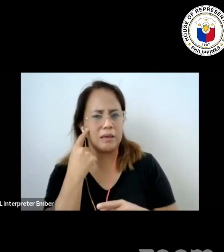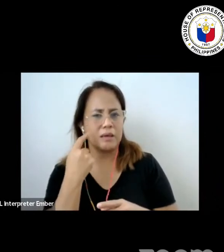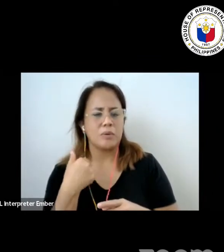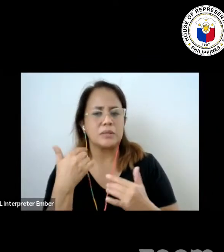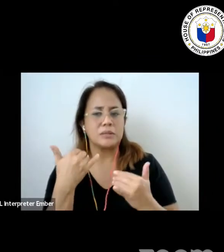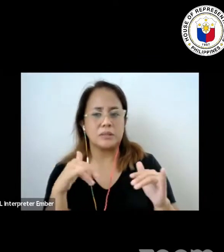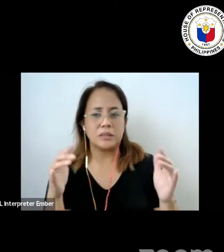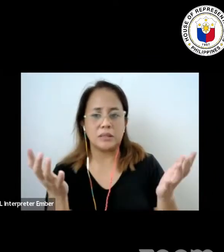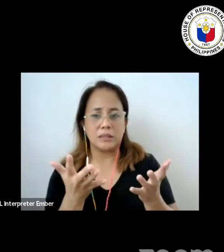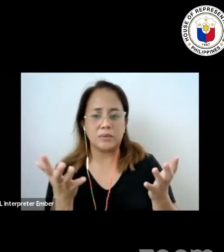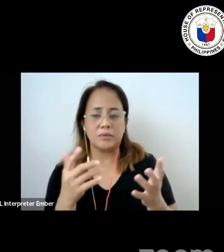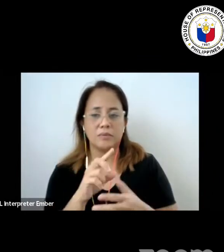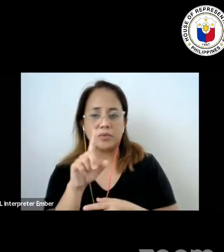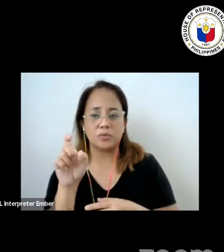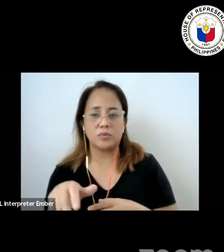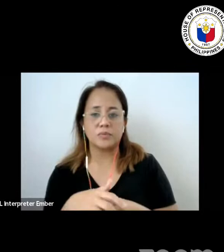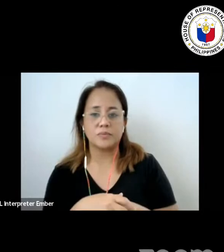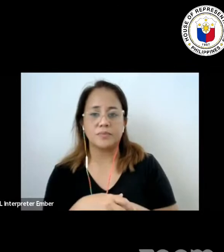still with us?